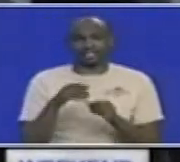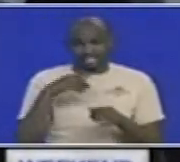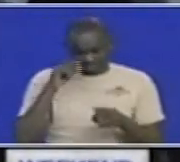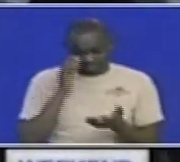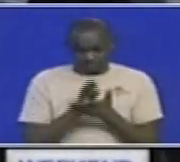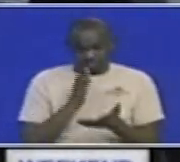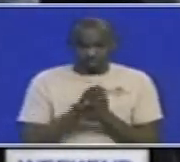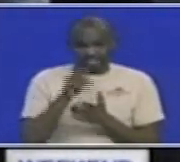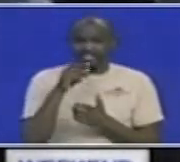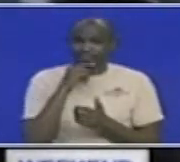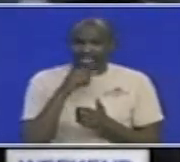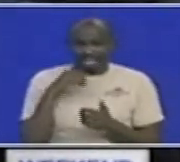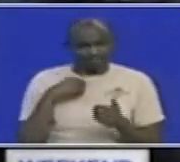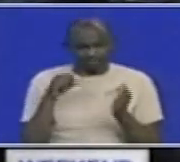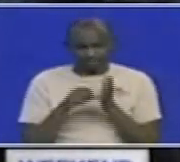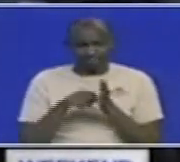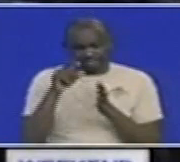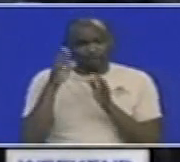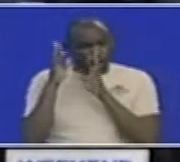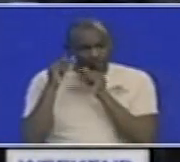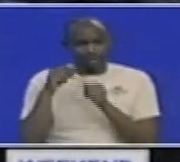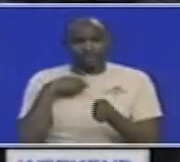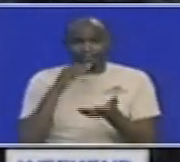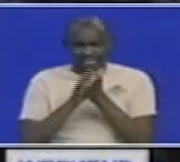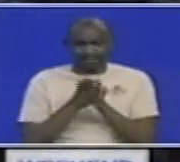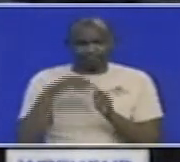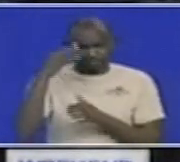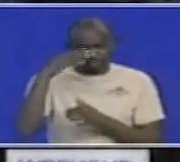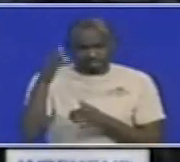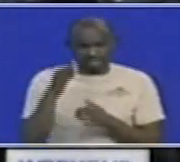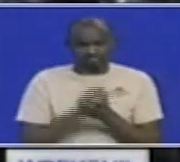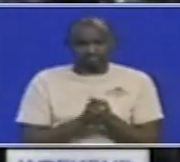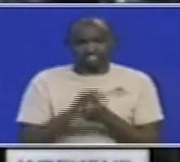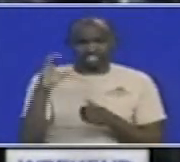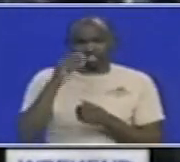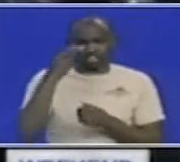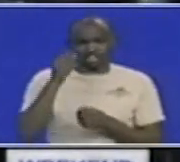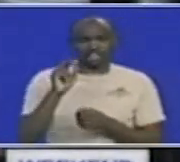has gone through, he has hope that he will become the future's Chinua Achebe.